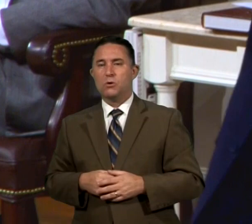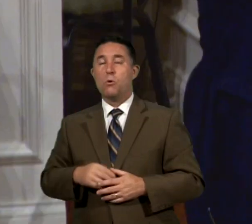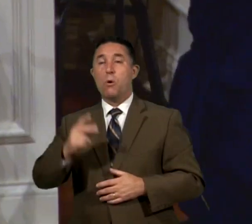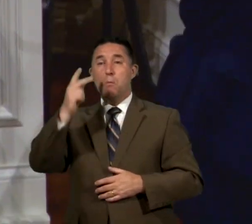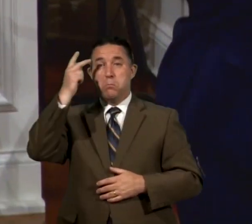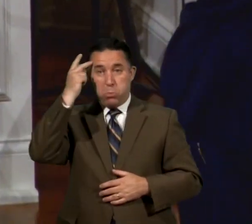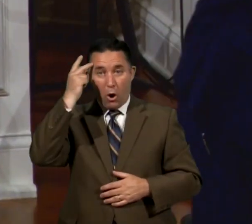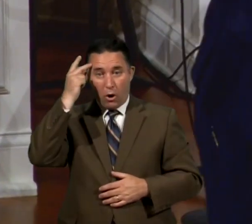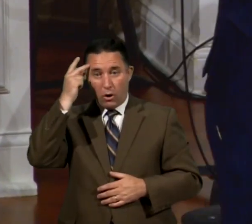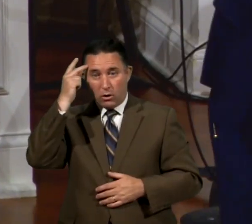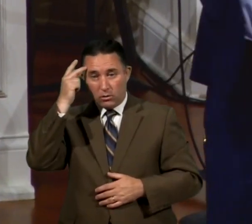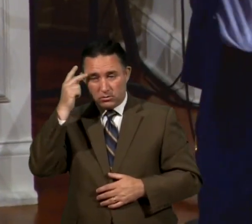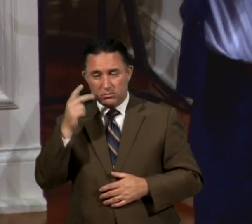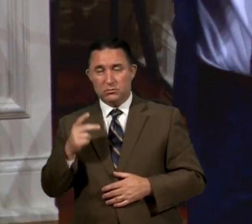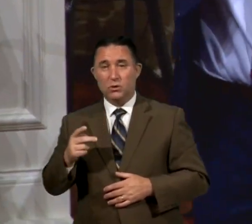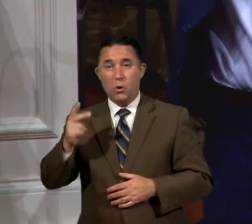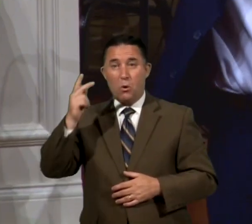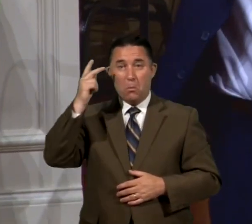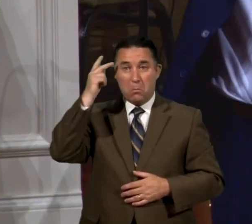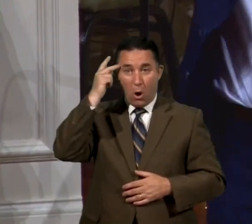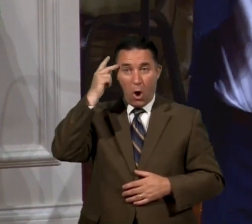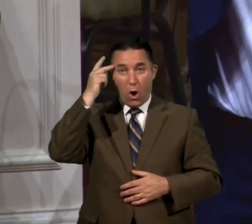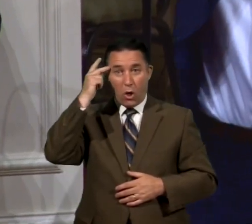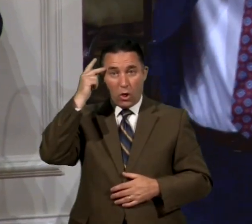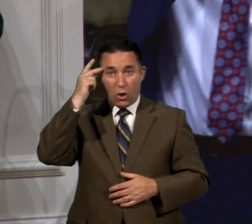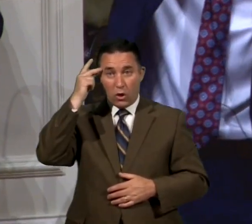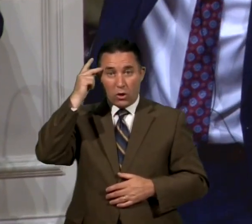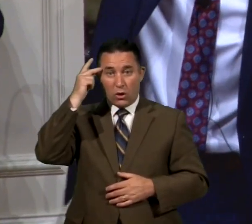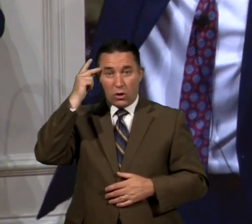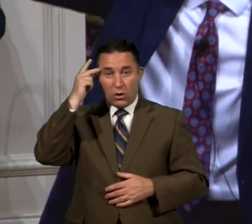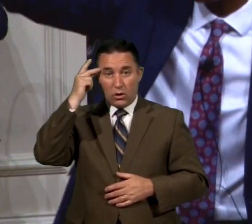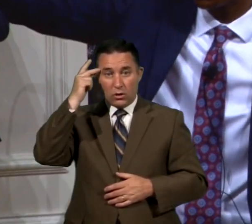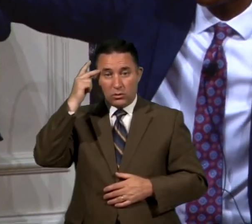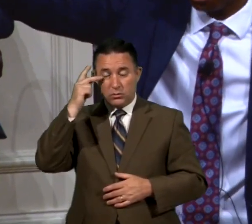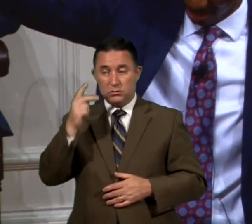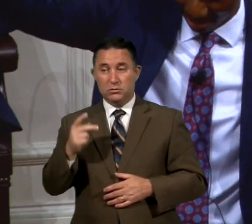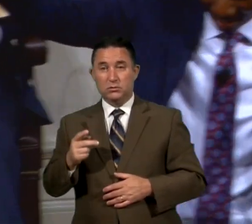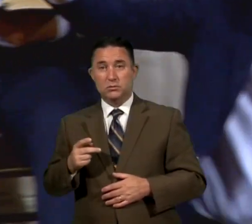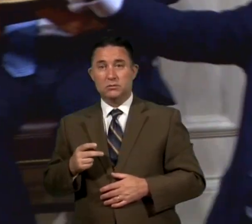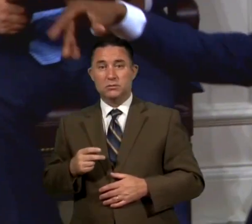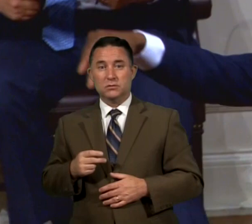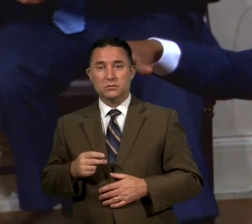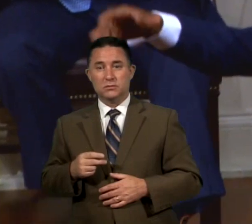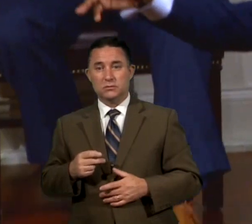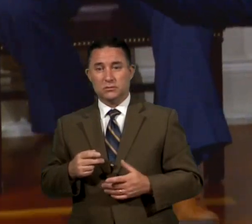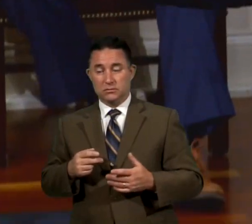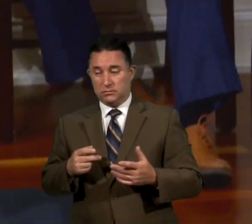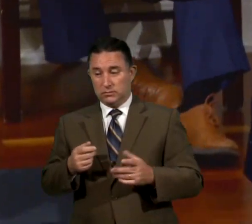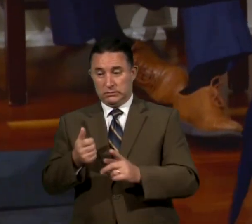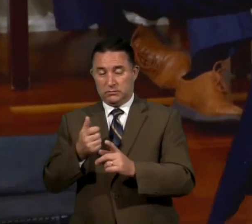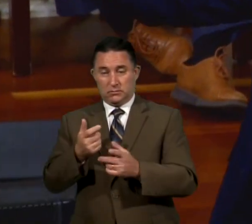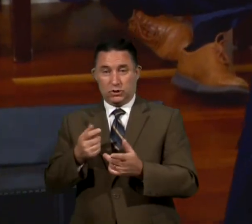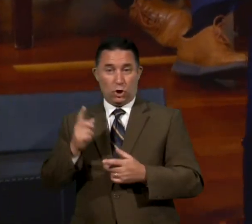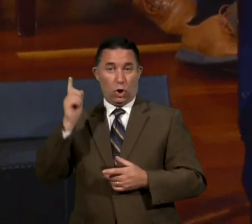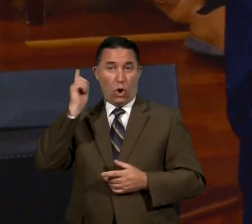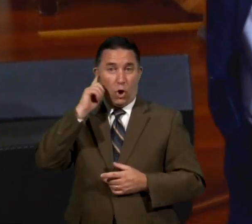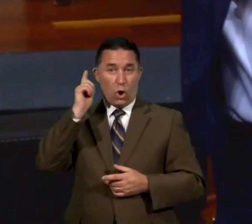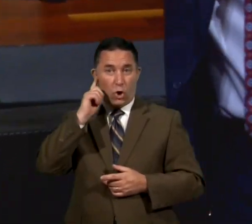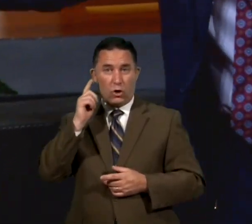Paul, stay right there, Silas. Paul had witnessed, evidently,